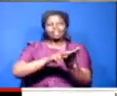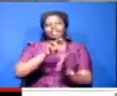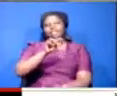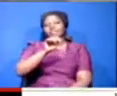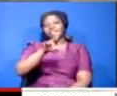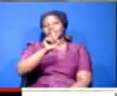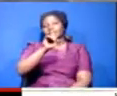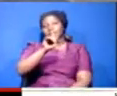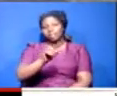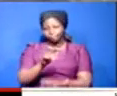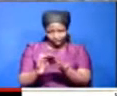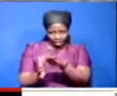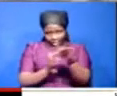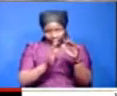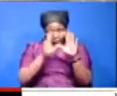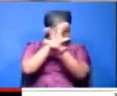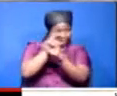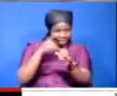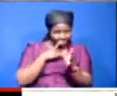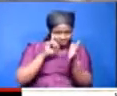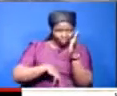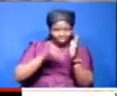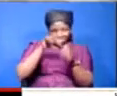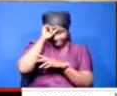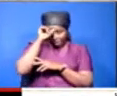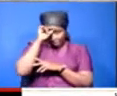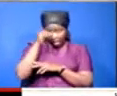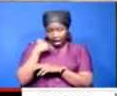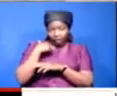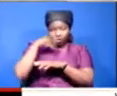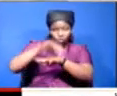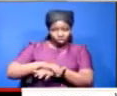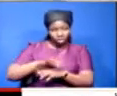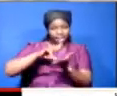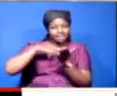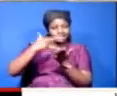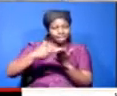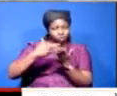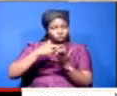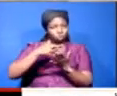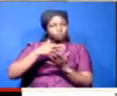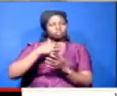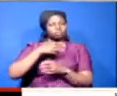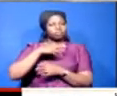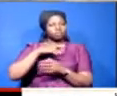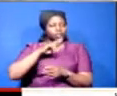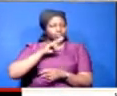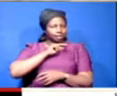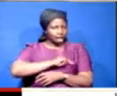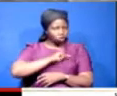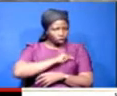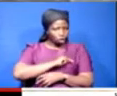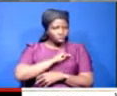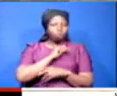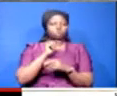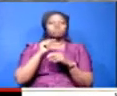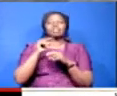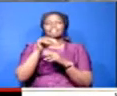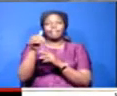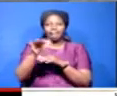program, the government has been able to secure the country's natural resources and heritage sites, which were under the threat of being